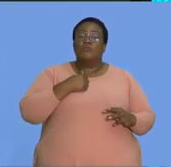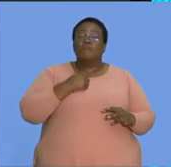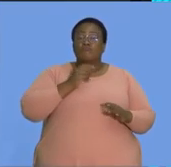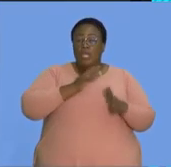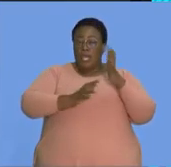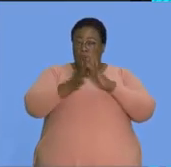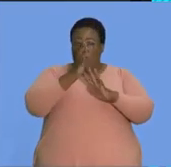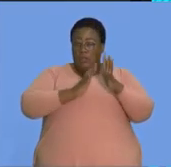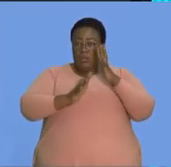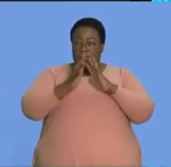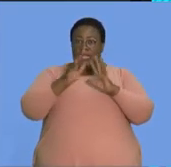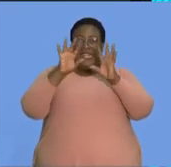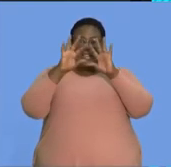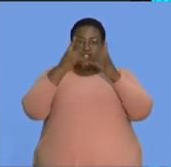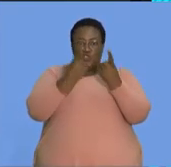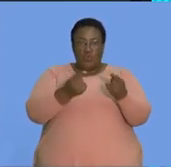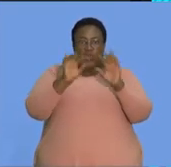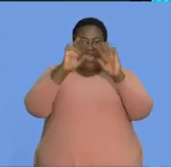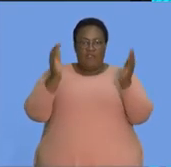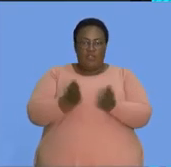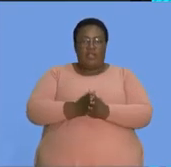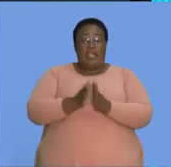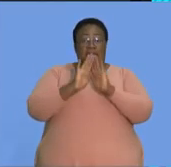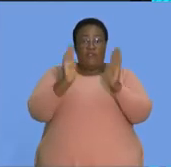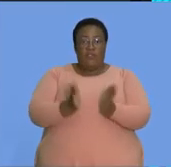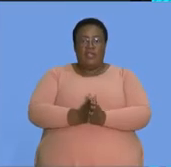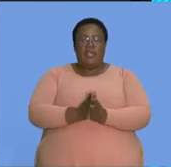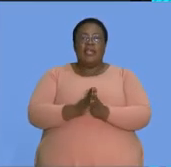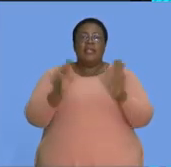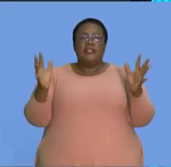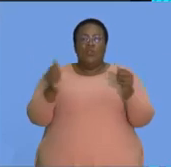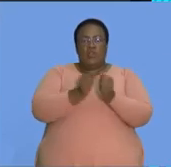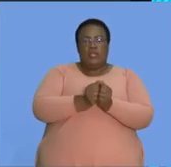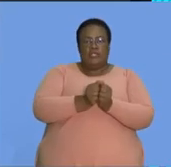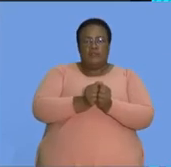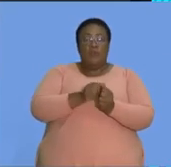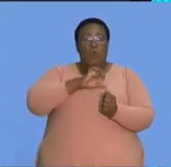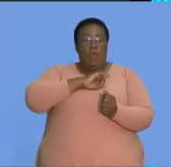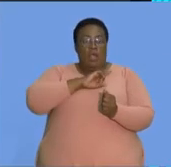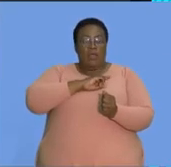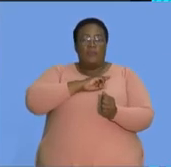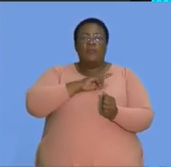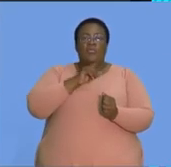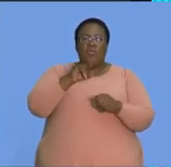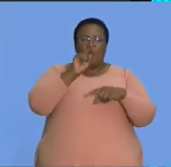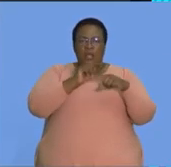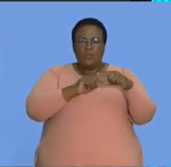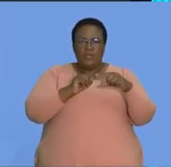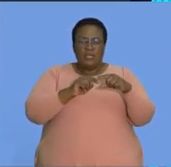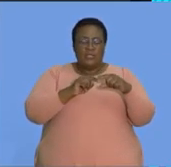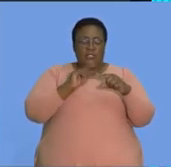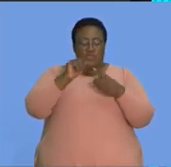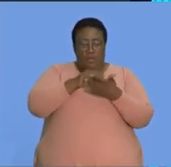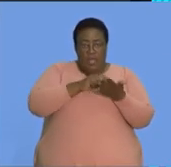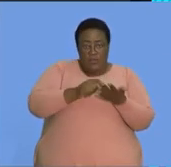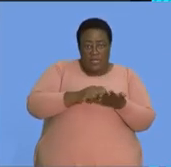means to do everything as a collective. Why? Because whenever you are calculating and you start rounding off your answer